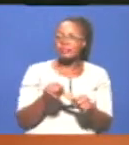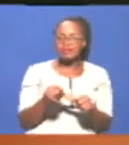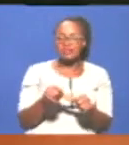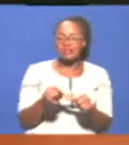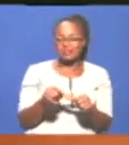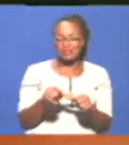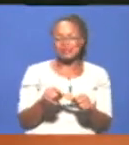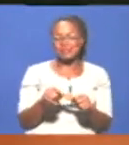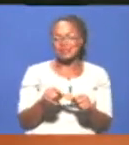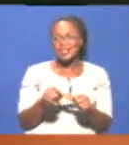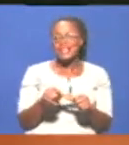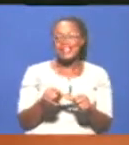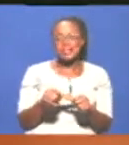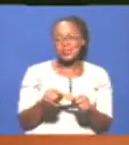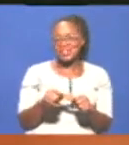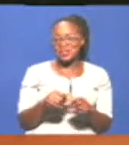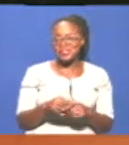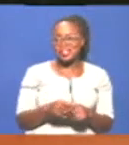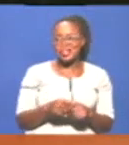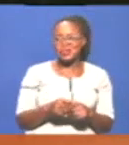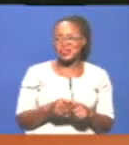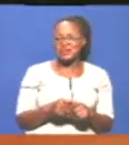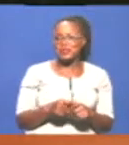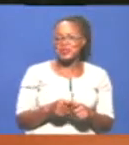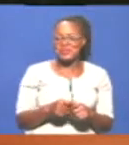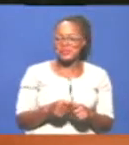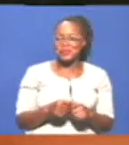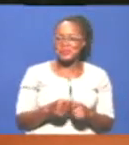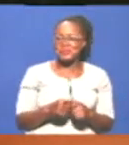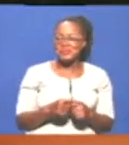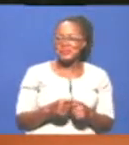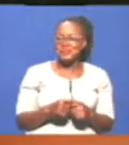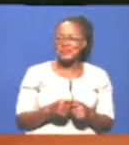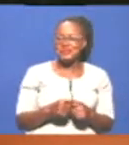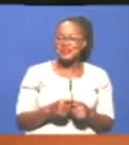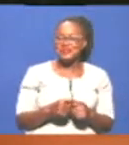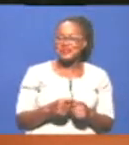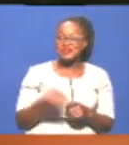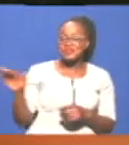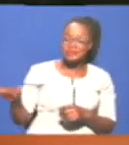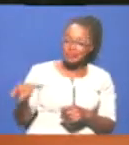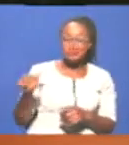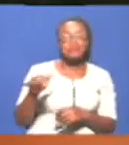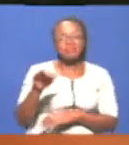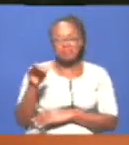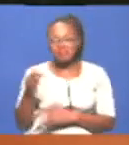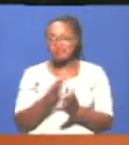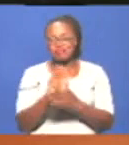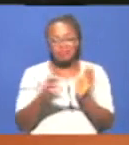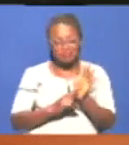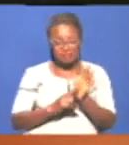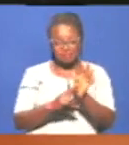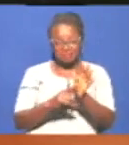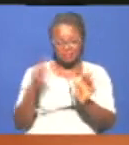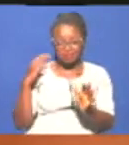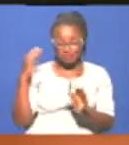Ghana, Nigeria, Botswana, Malawi, Zambia, Zimbabwe, all represented at that championship.